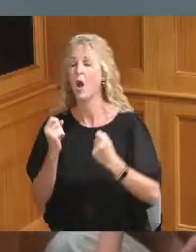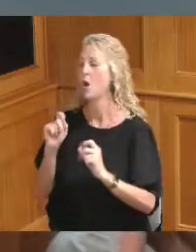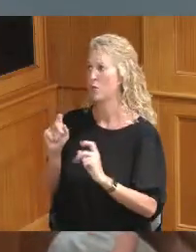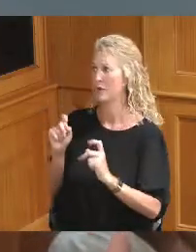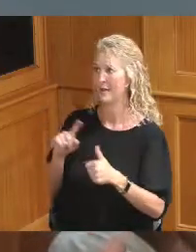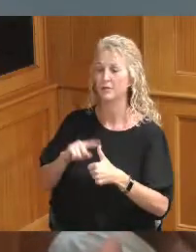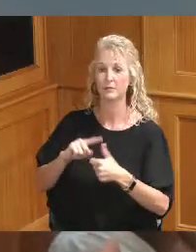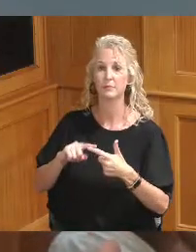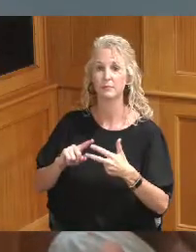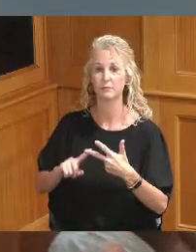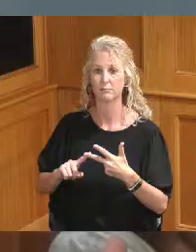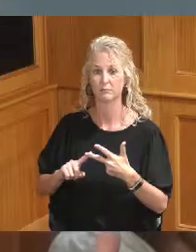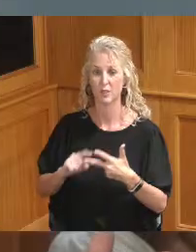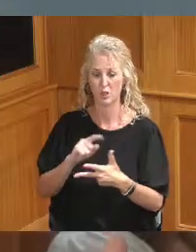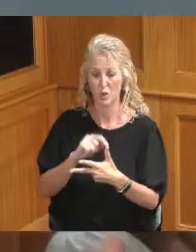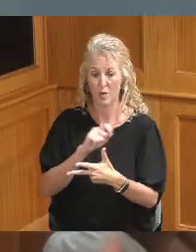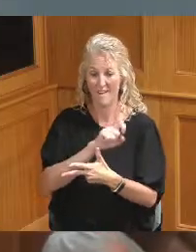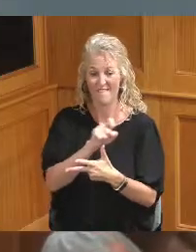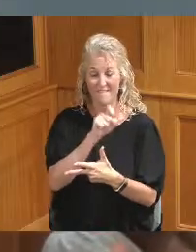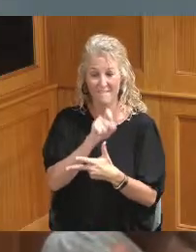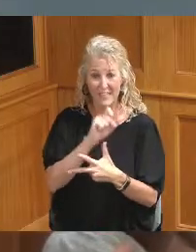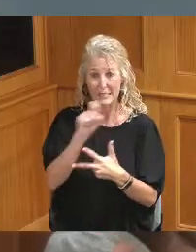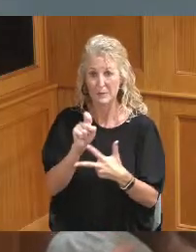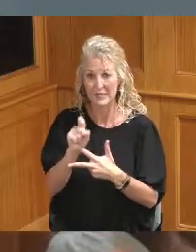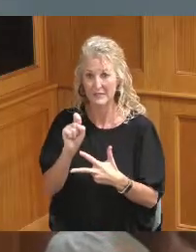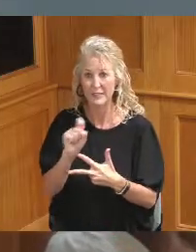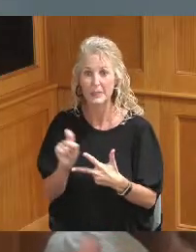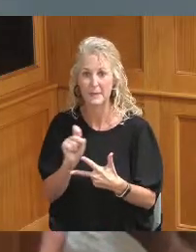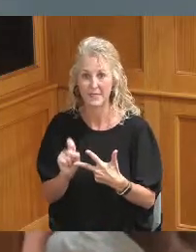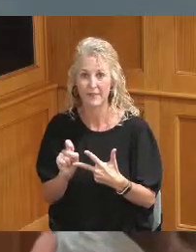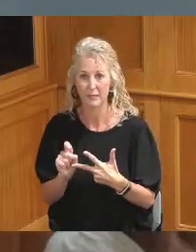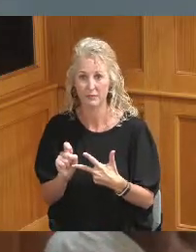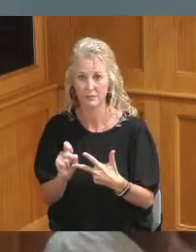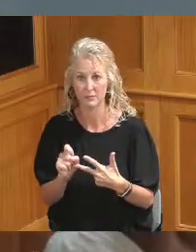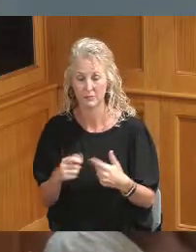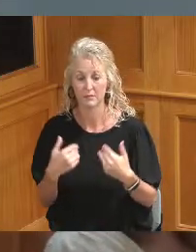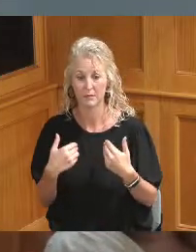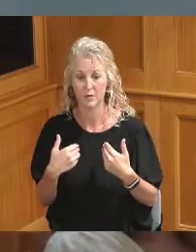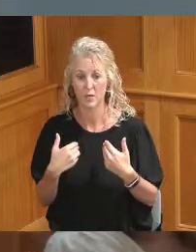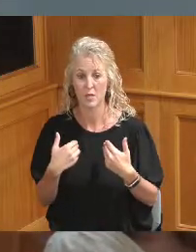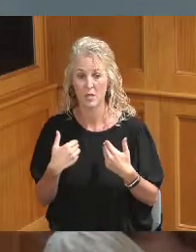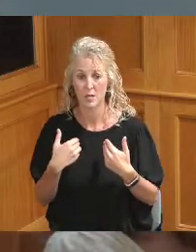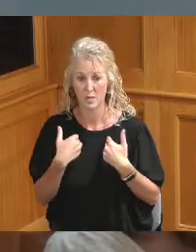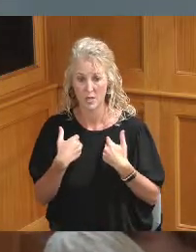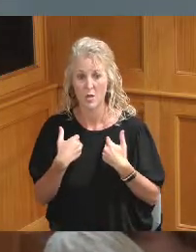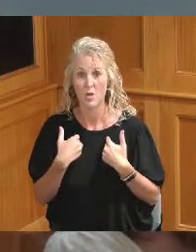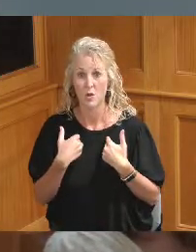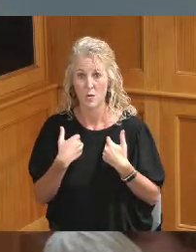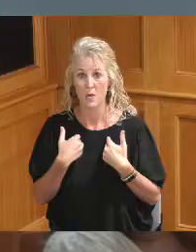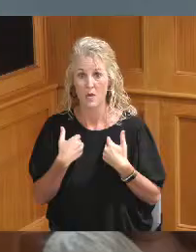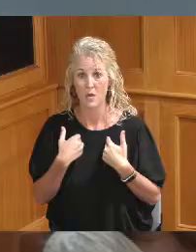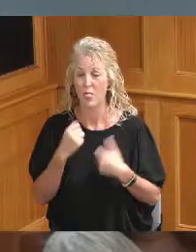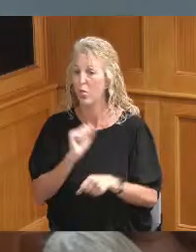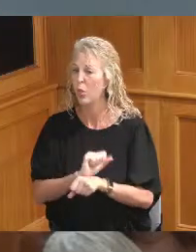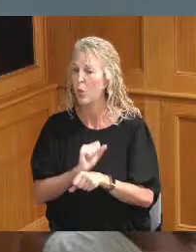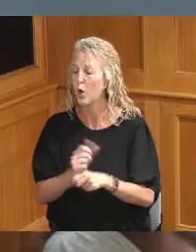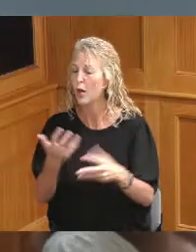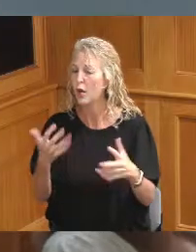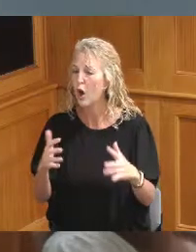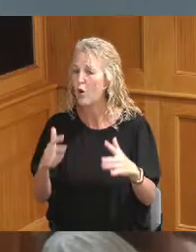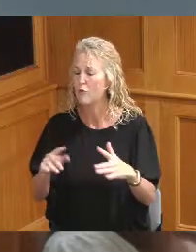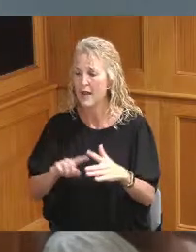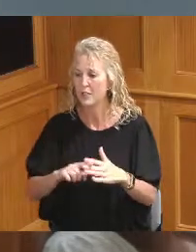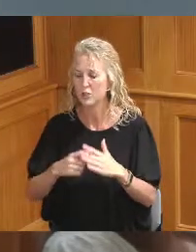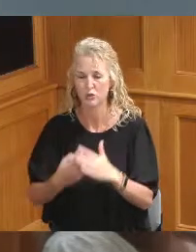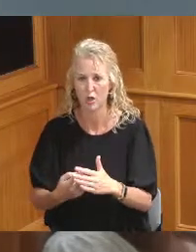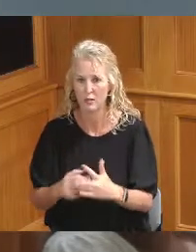That's going to be a very focused sort of demonstration pilot. We've got the work that we're doing and this work is already going on, so we're not really adding